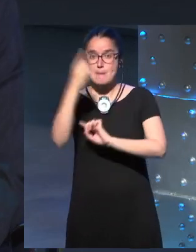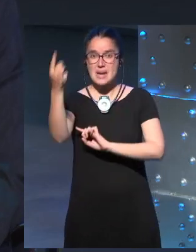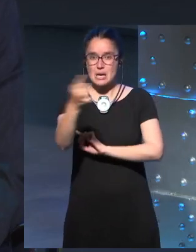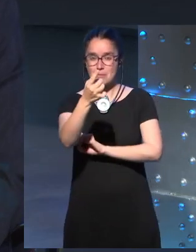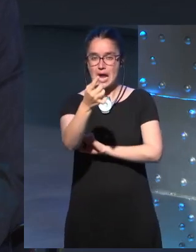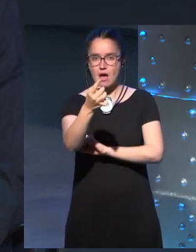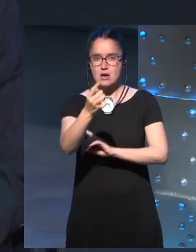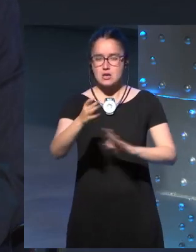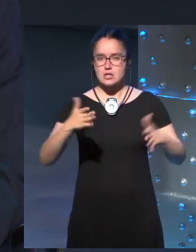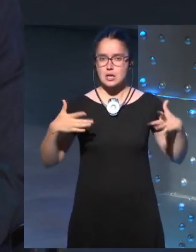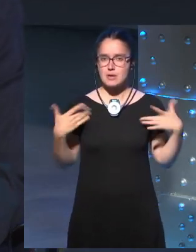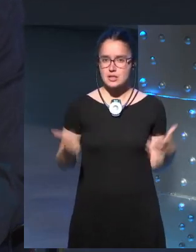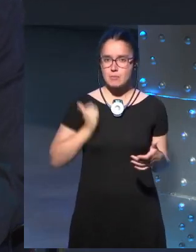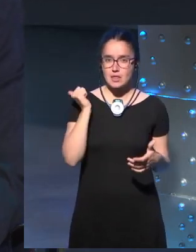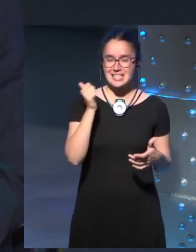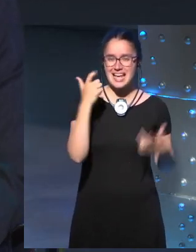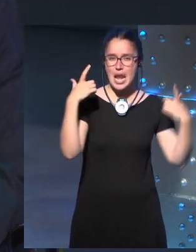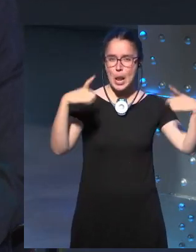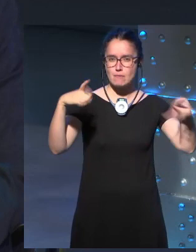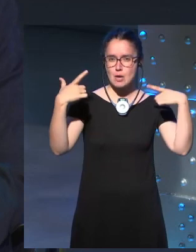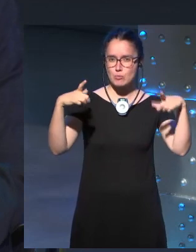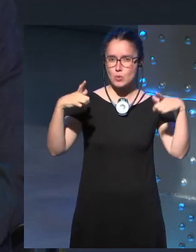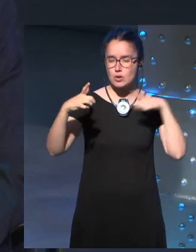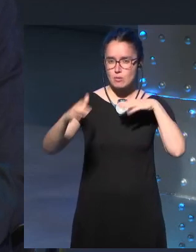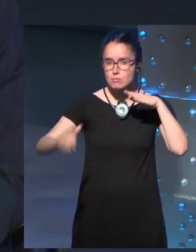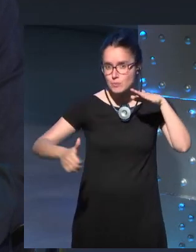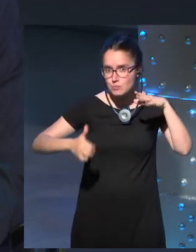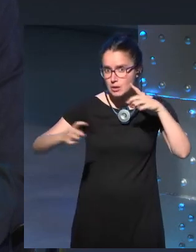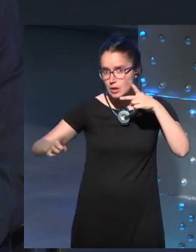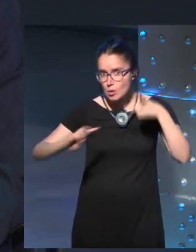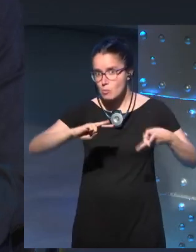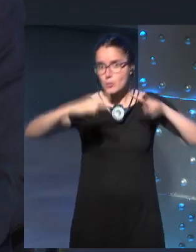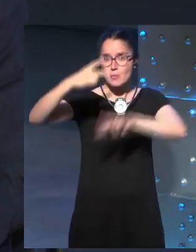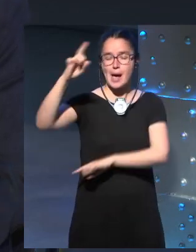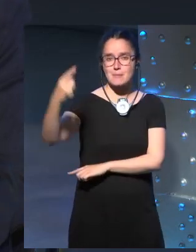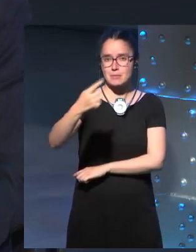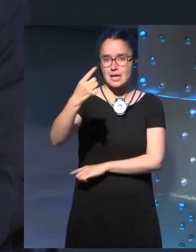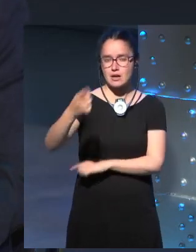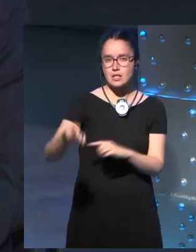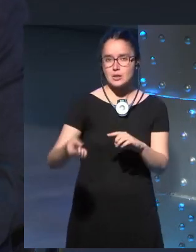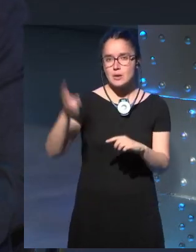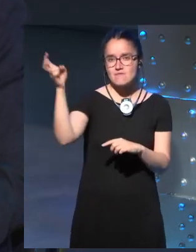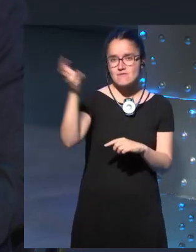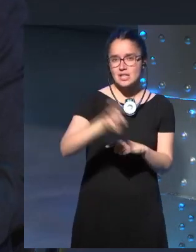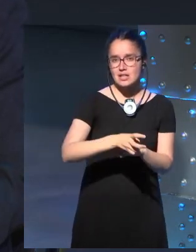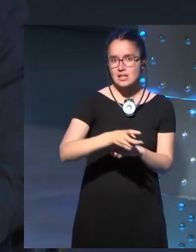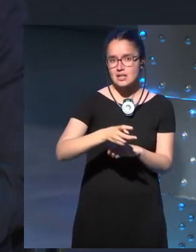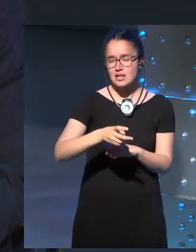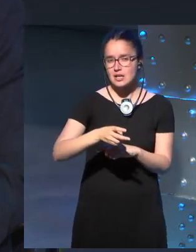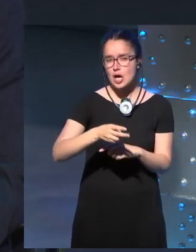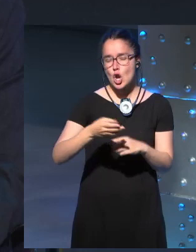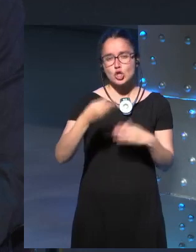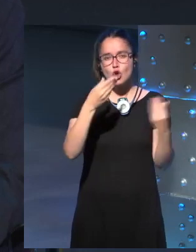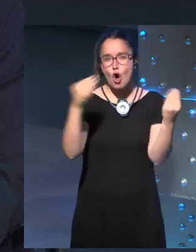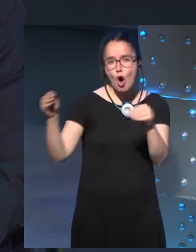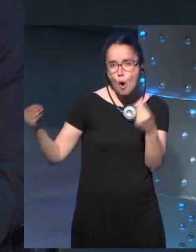went to the first division, and after that, this Liverpool that promotes to first division